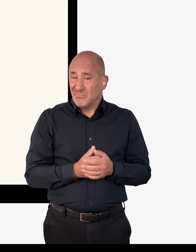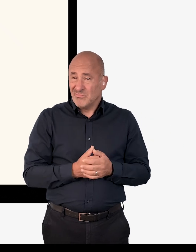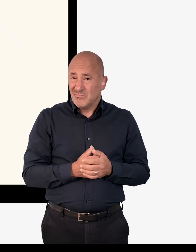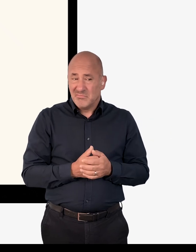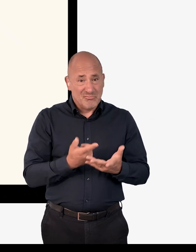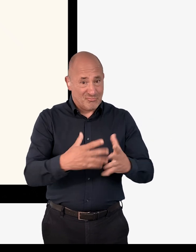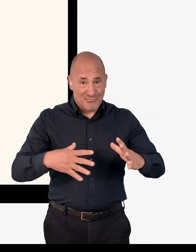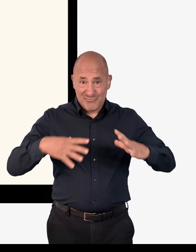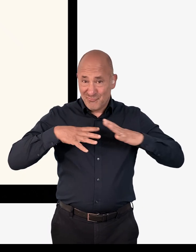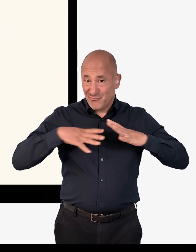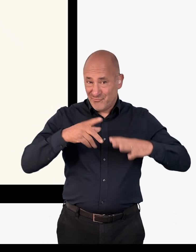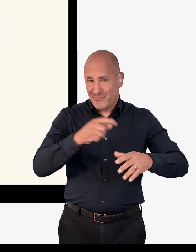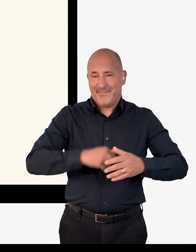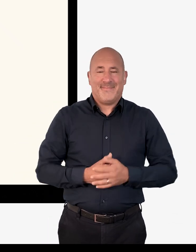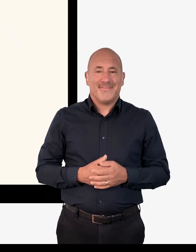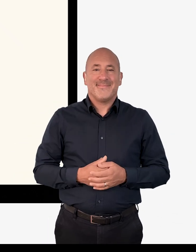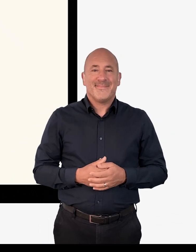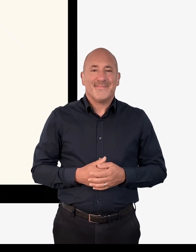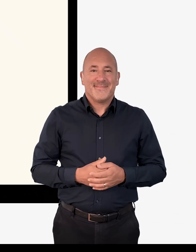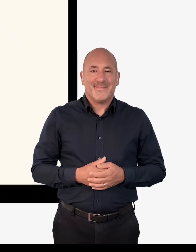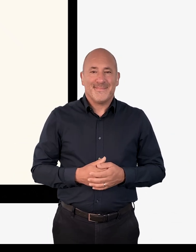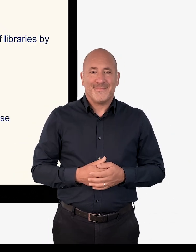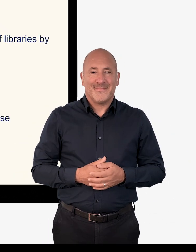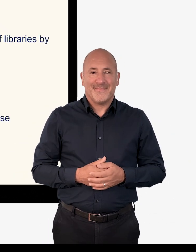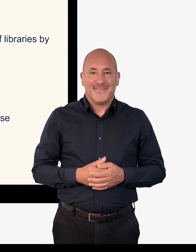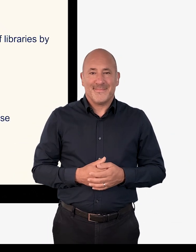projects. So let's get started.